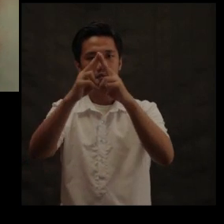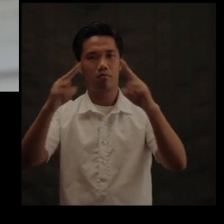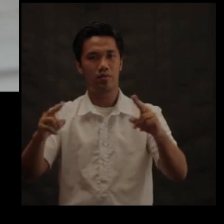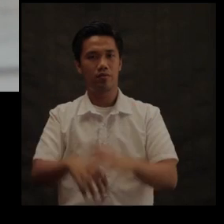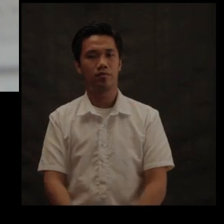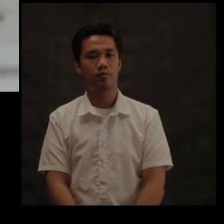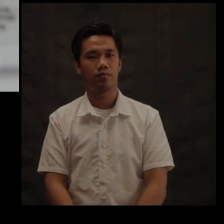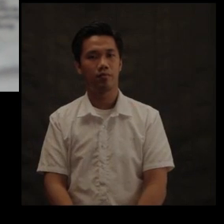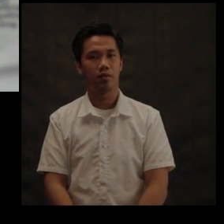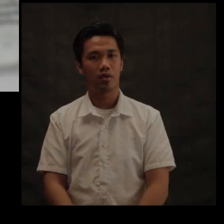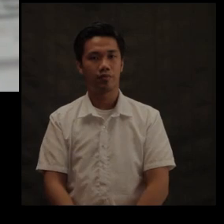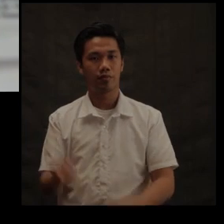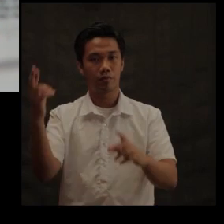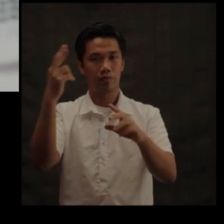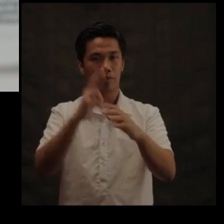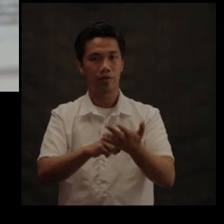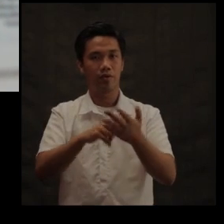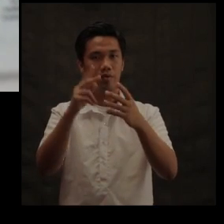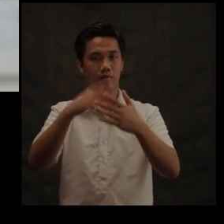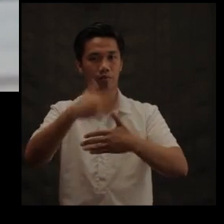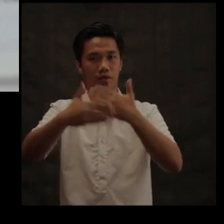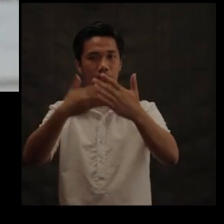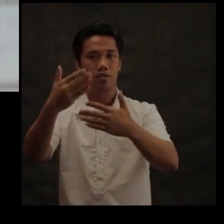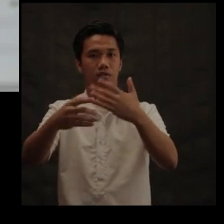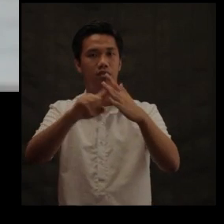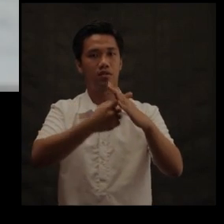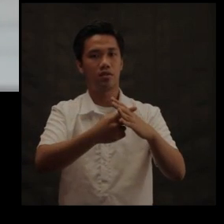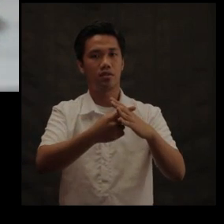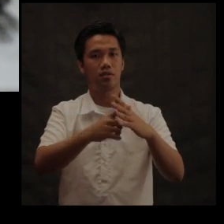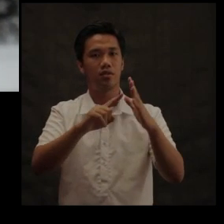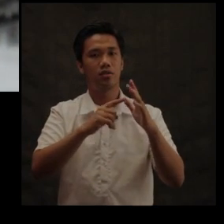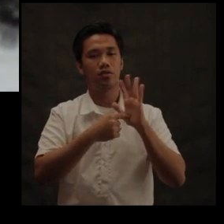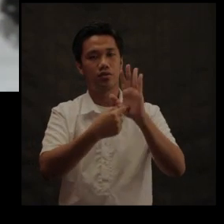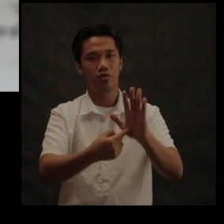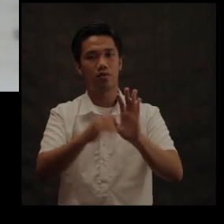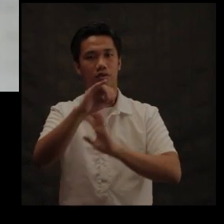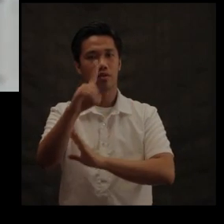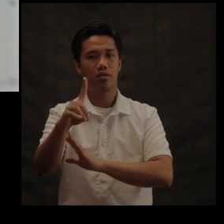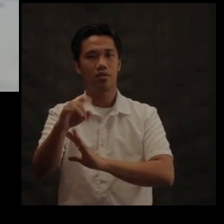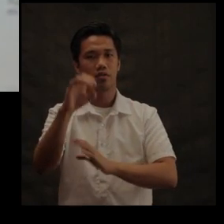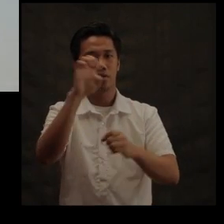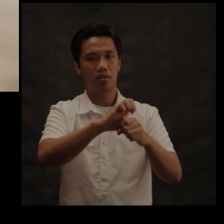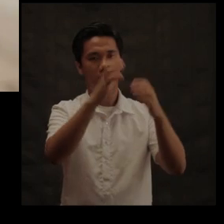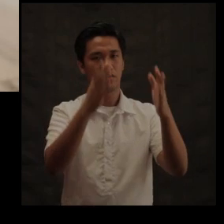household. The registration process starts with presenting a valid ID to the election